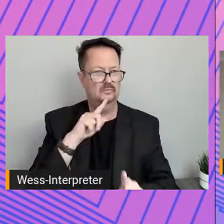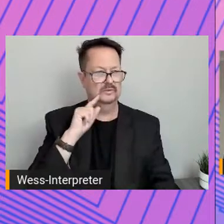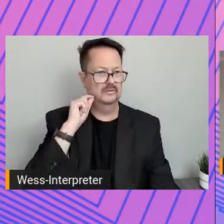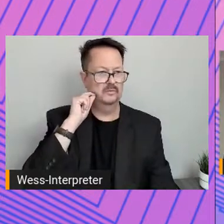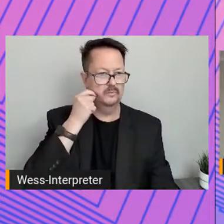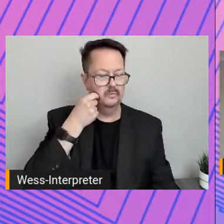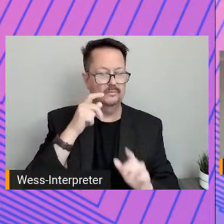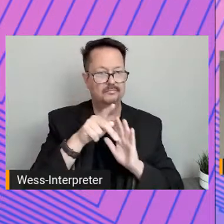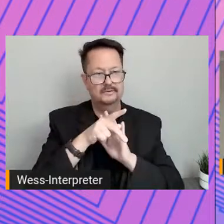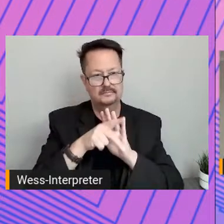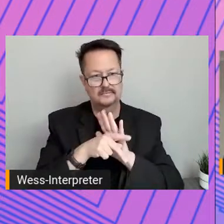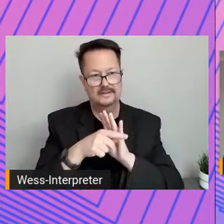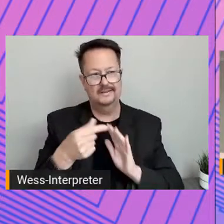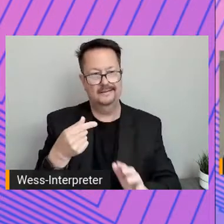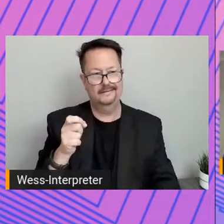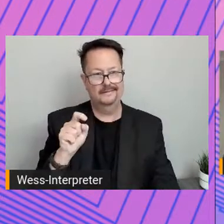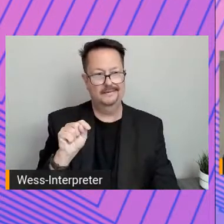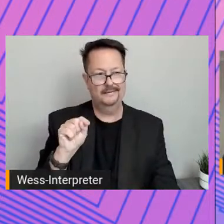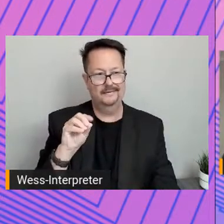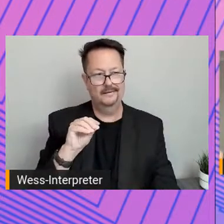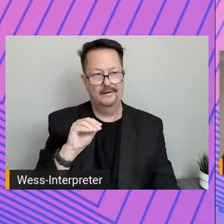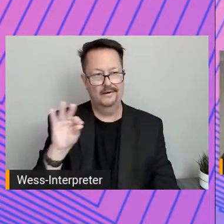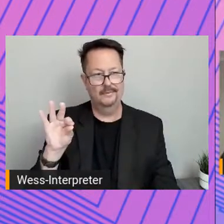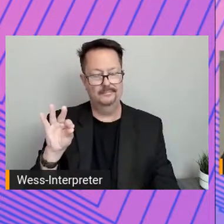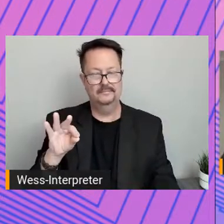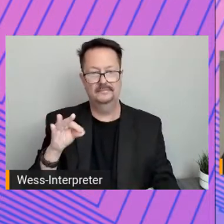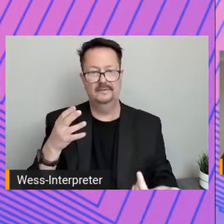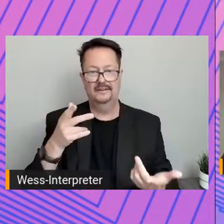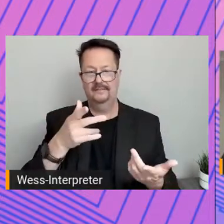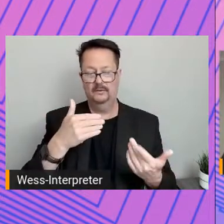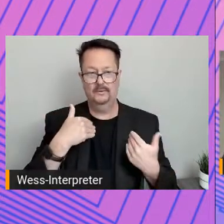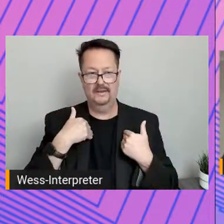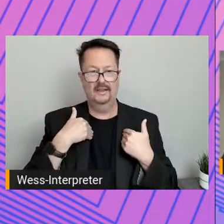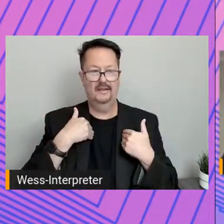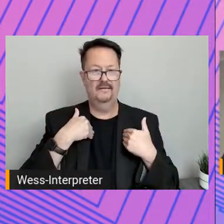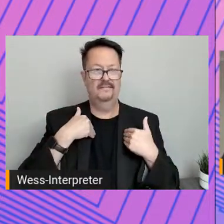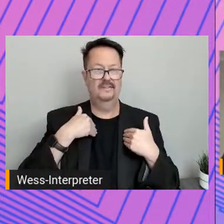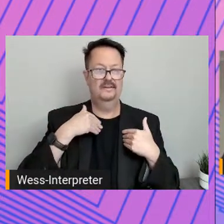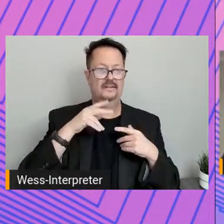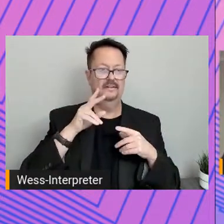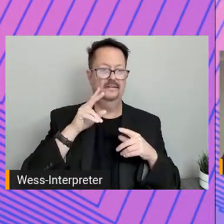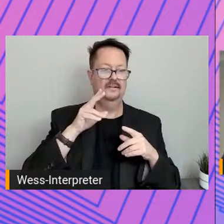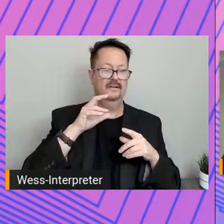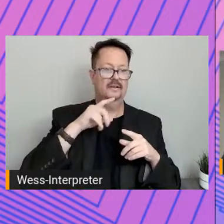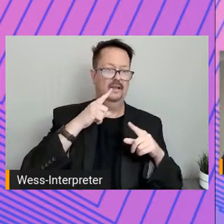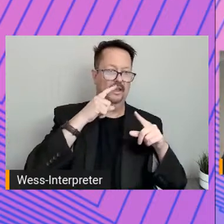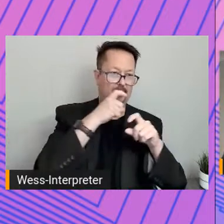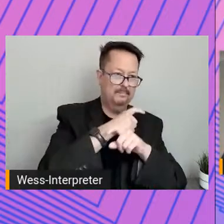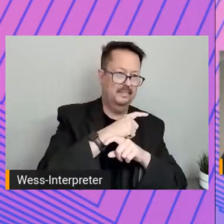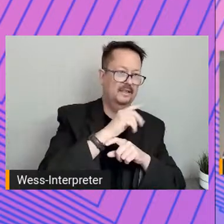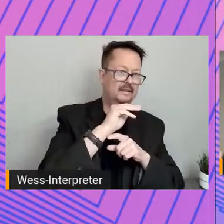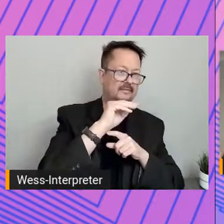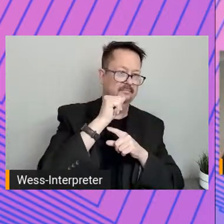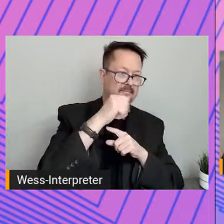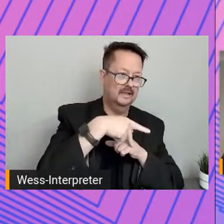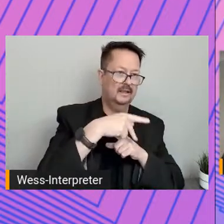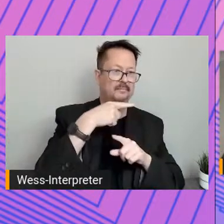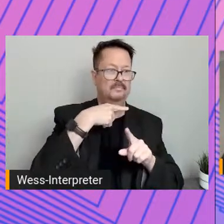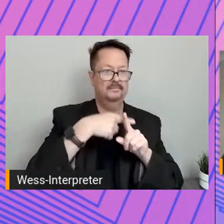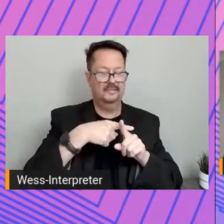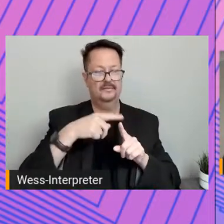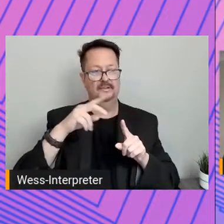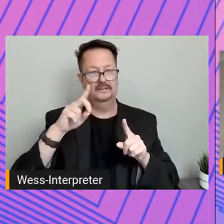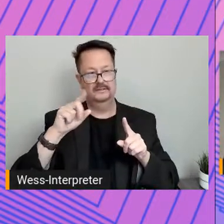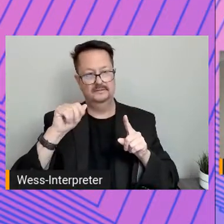like GitOps, because if you have your config map with the AppArmor profiles, for example, stored in there, as well as the daemon sets in your